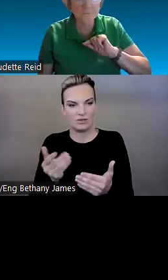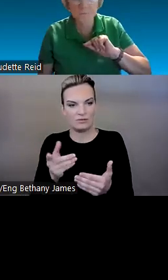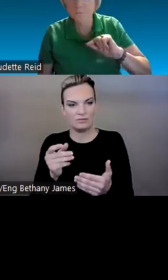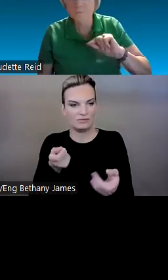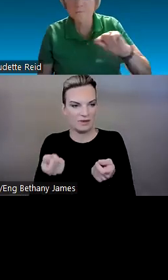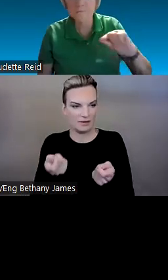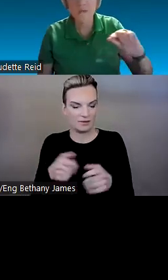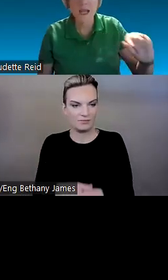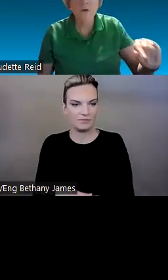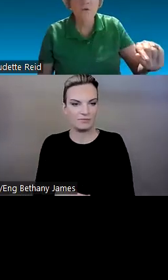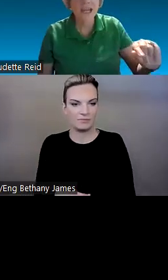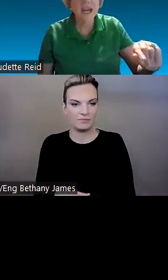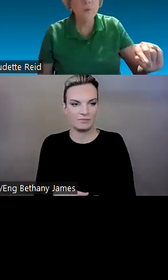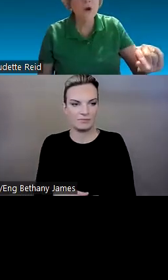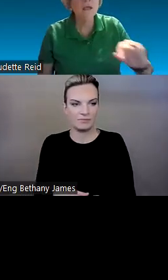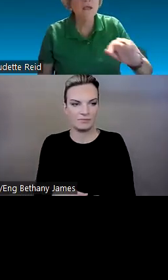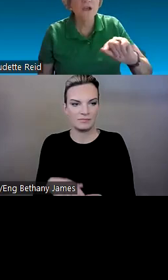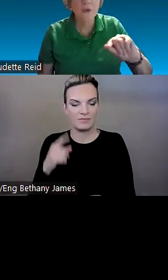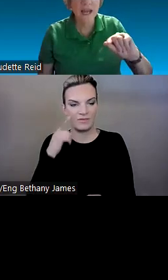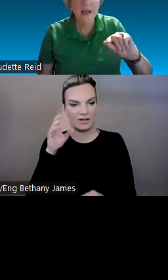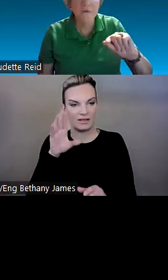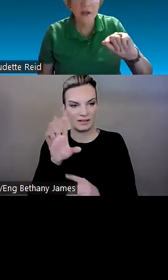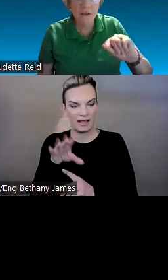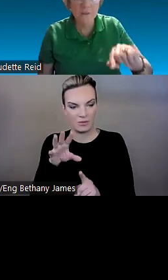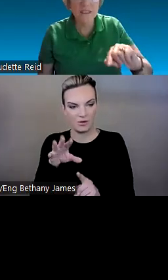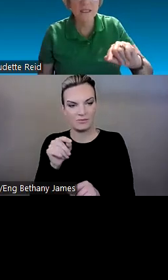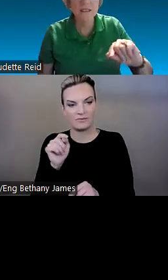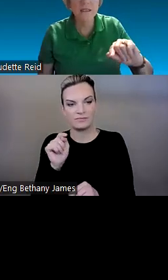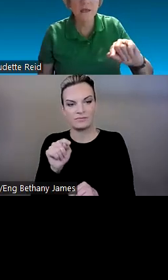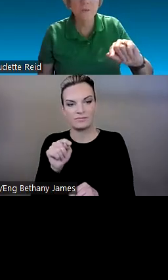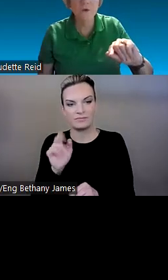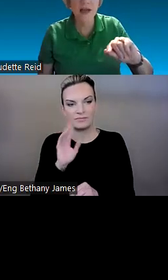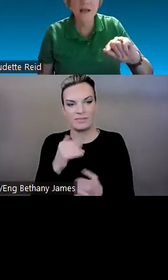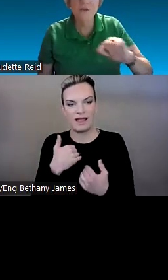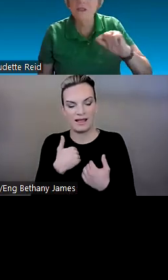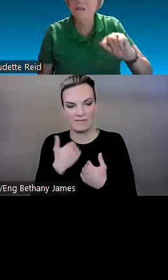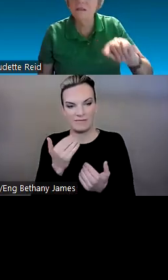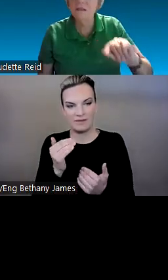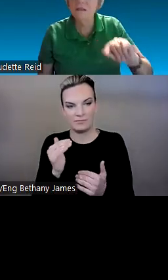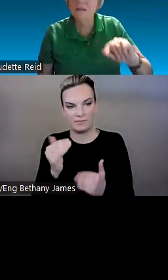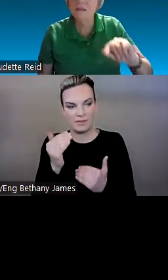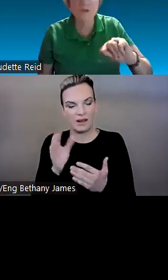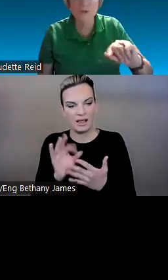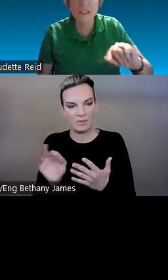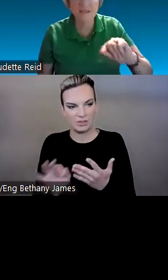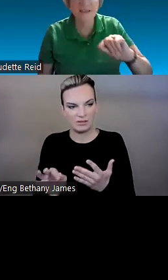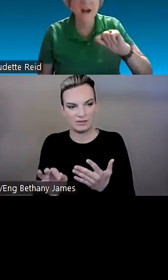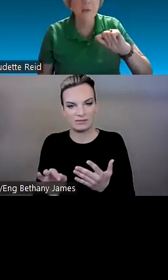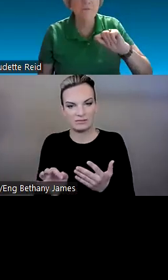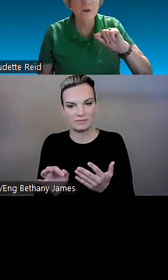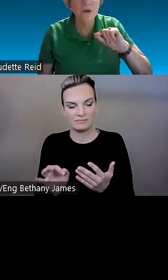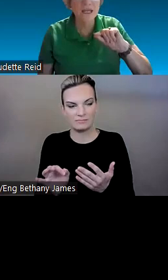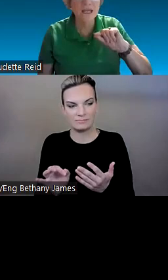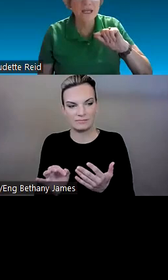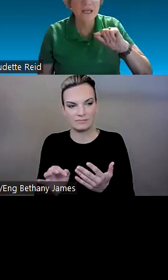handle. For camera, you would have a limited number of options and be able to set that